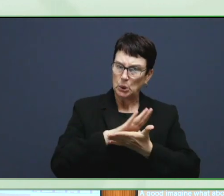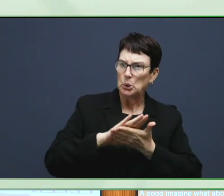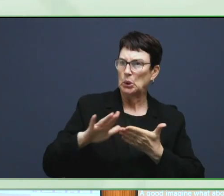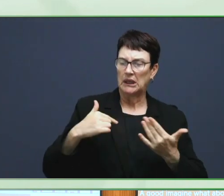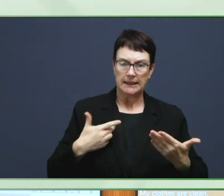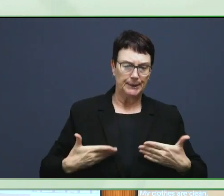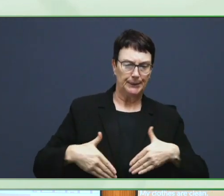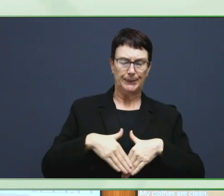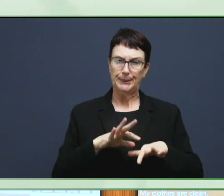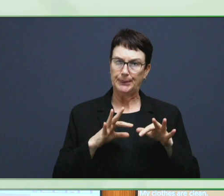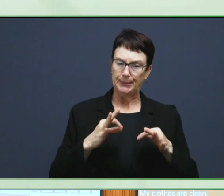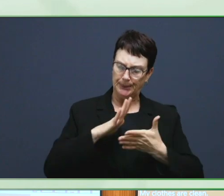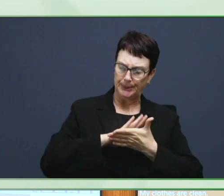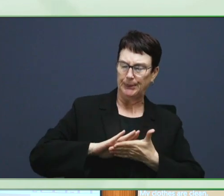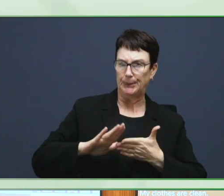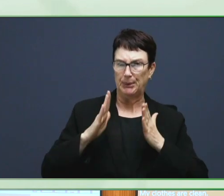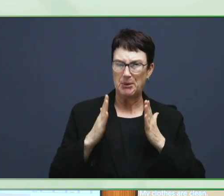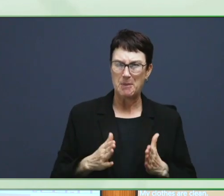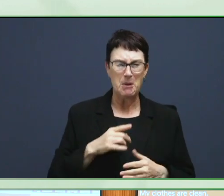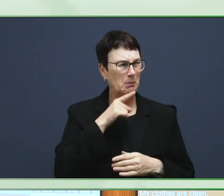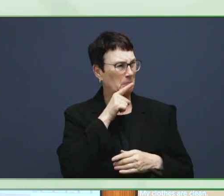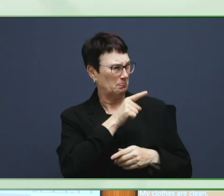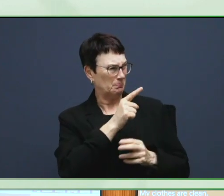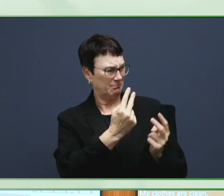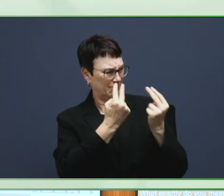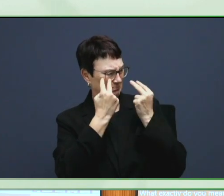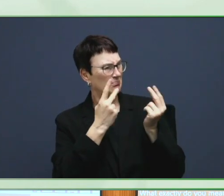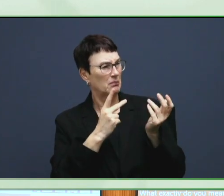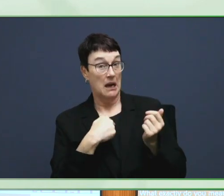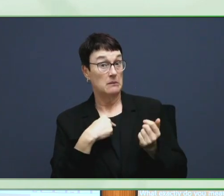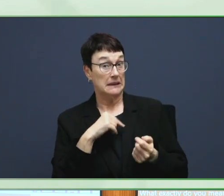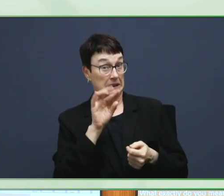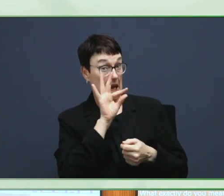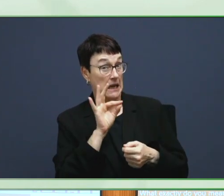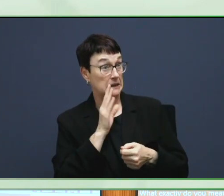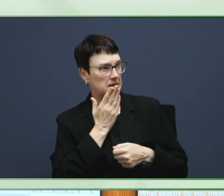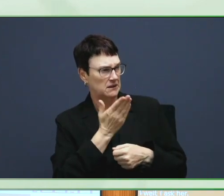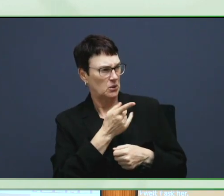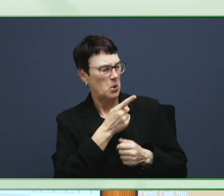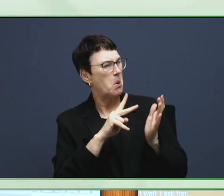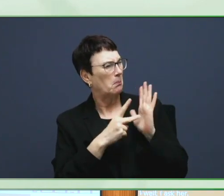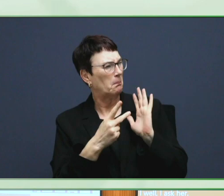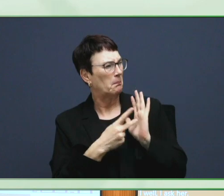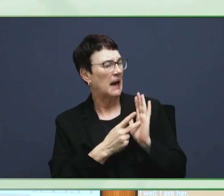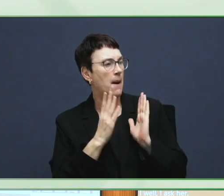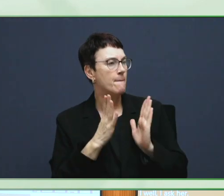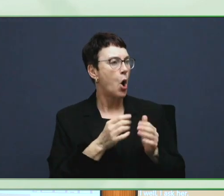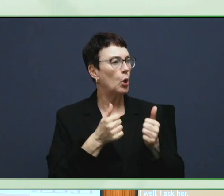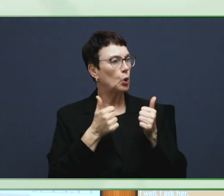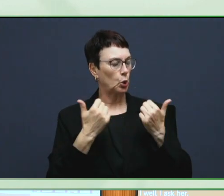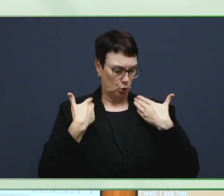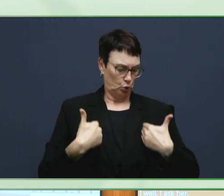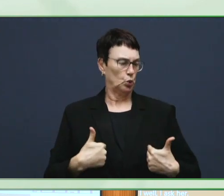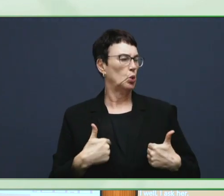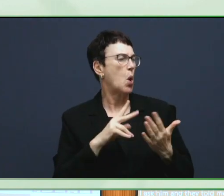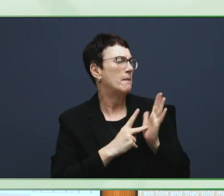exactly do you mean? I asked him, and he told me,